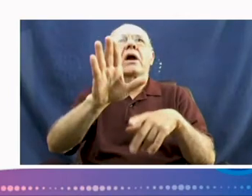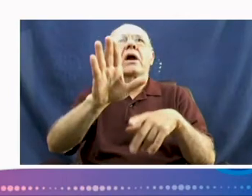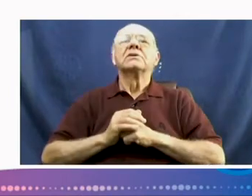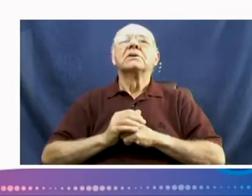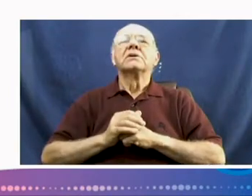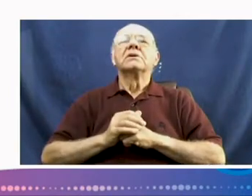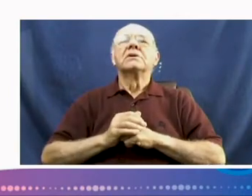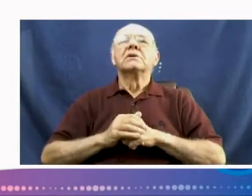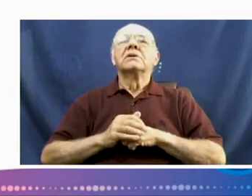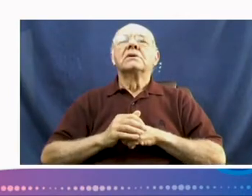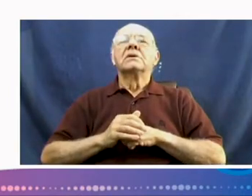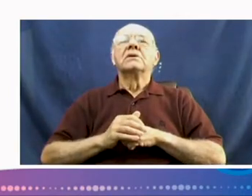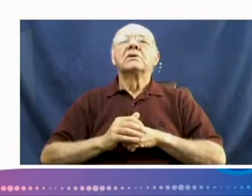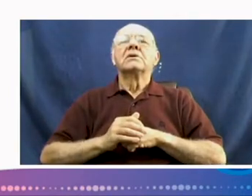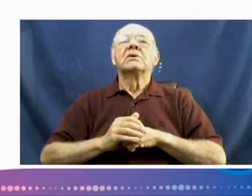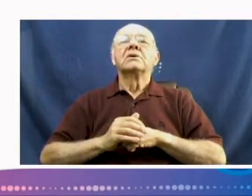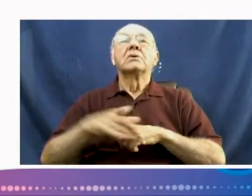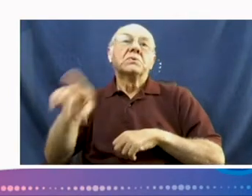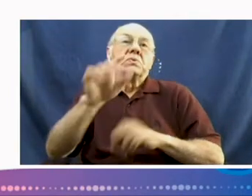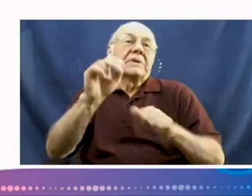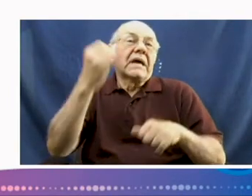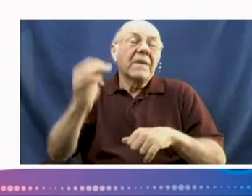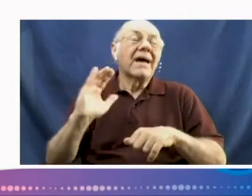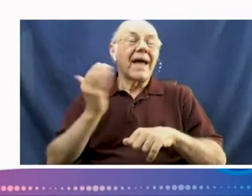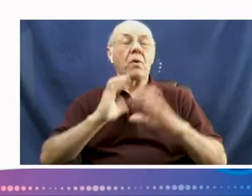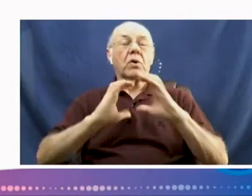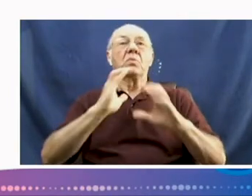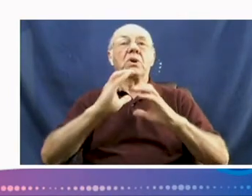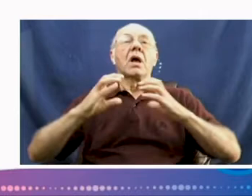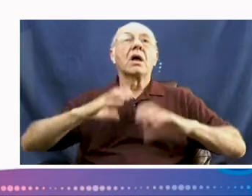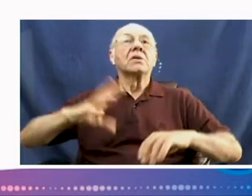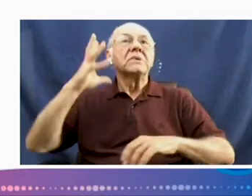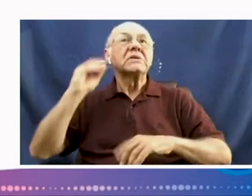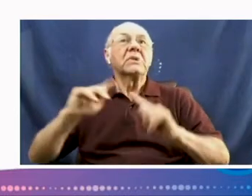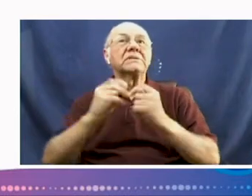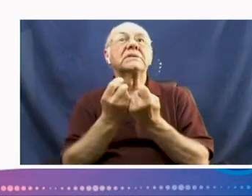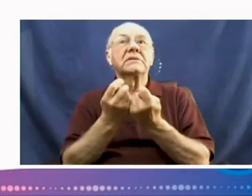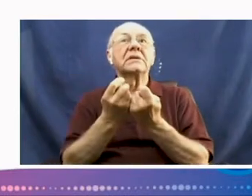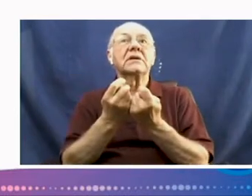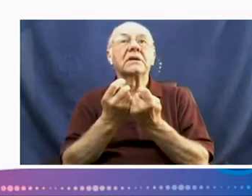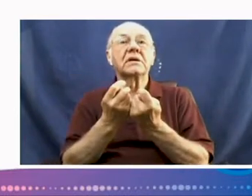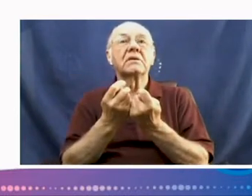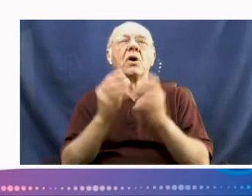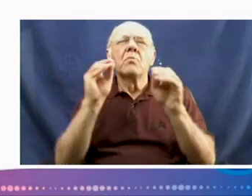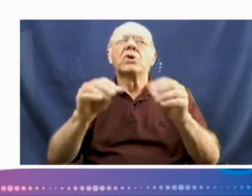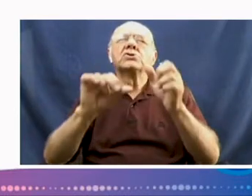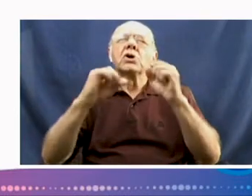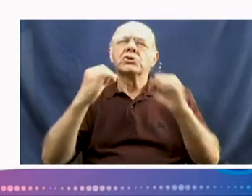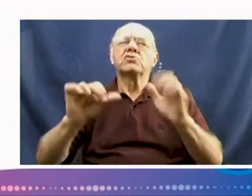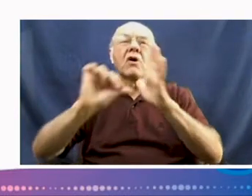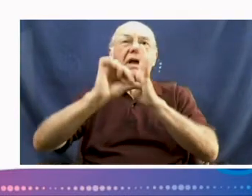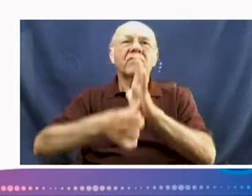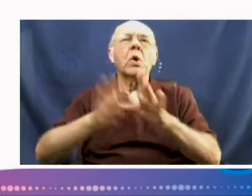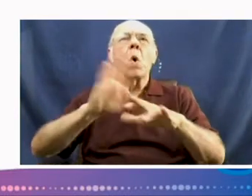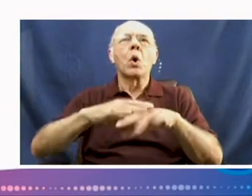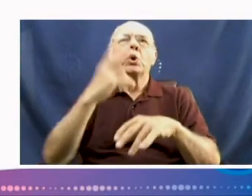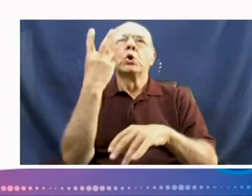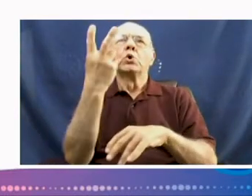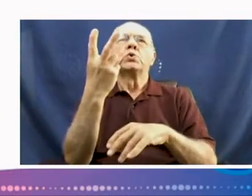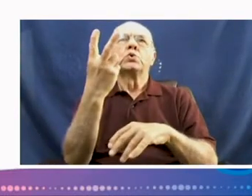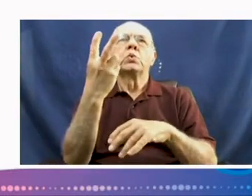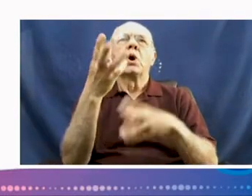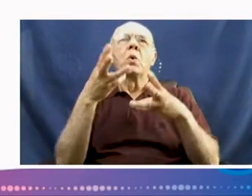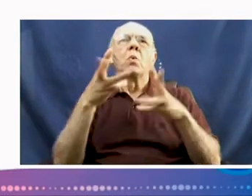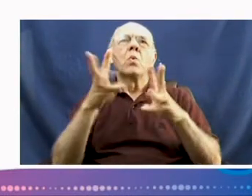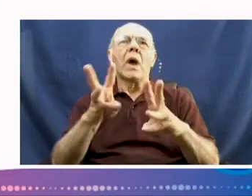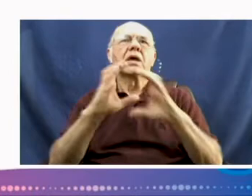As one might imagine, our communications and customer experience team puts a strong emphasis on two-way communications with customers. Our